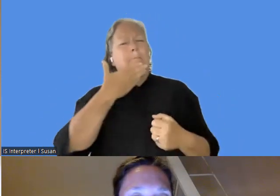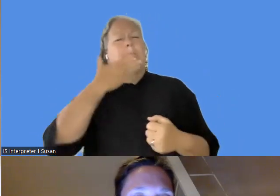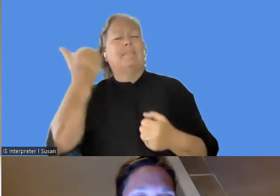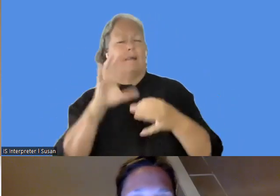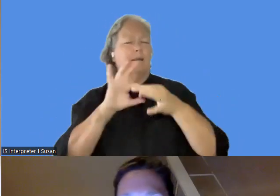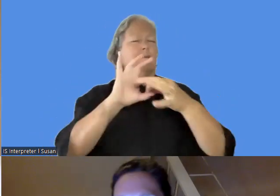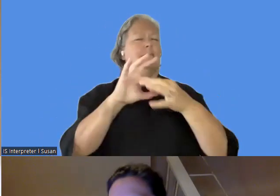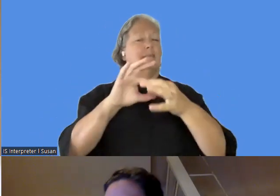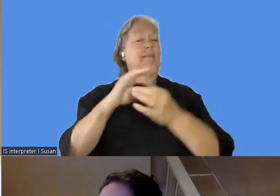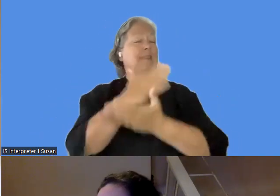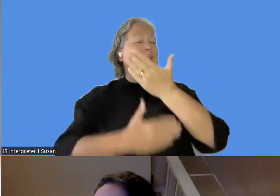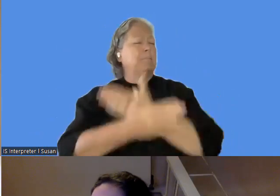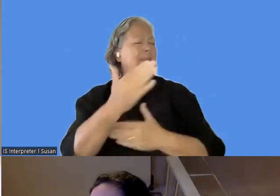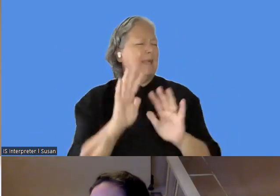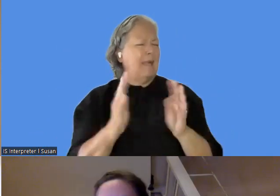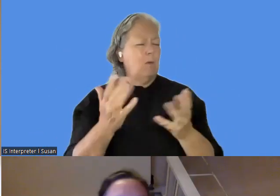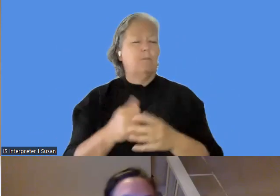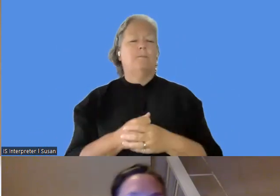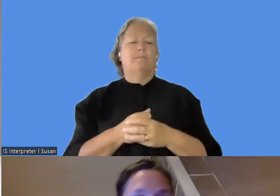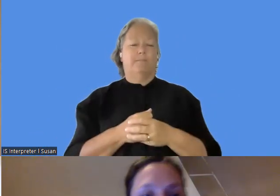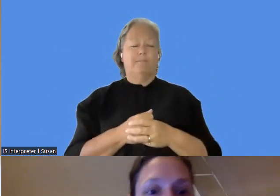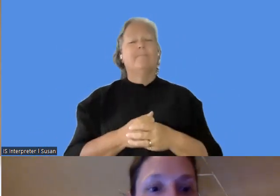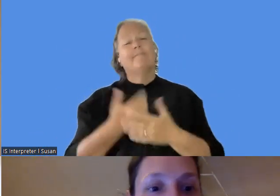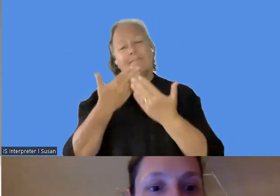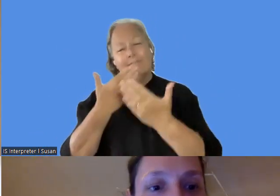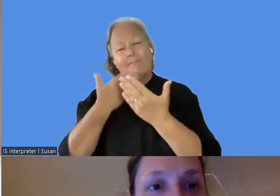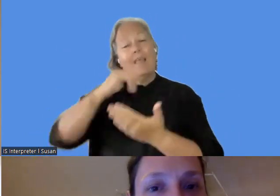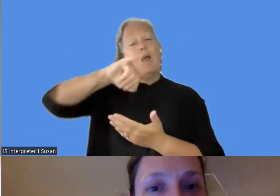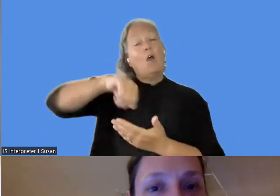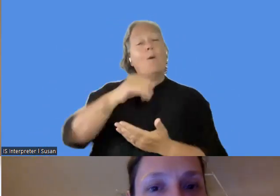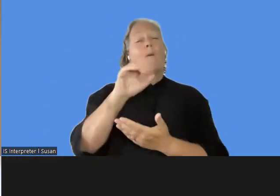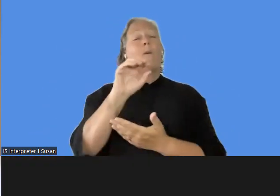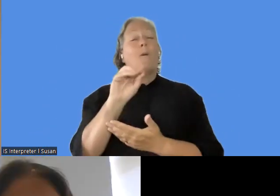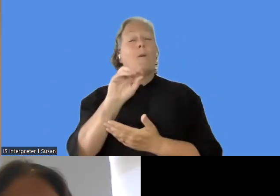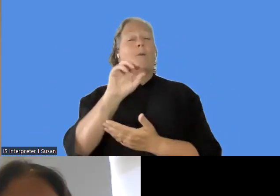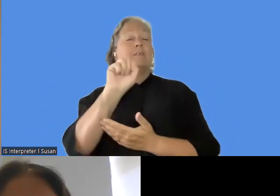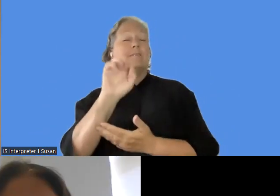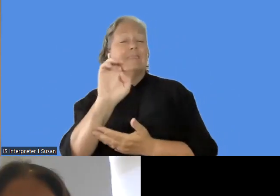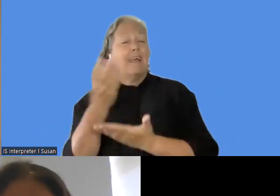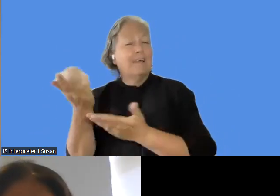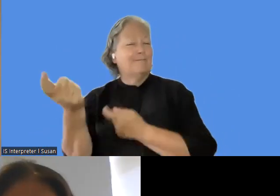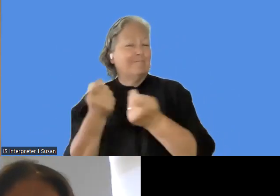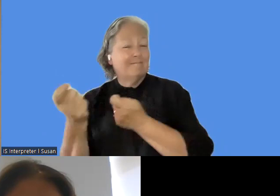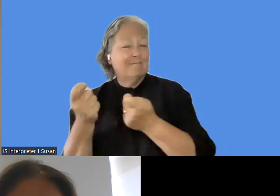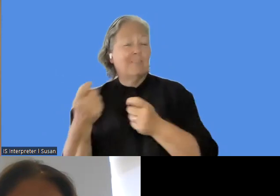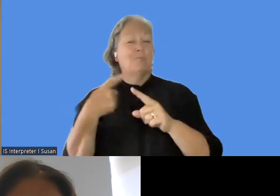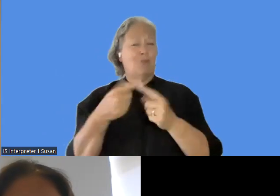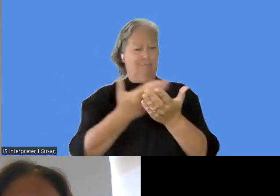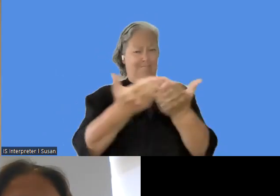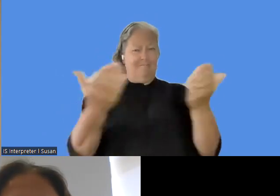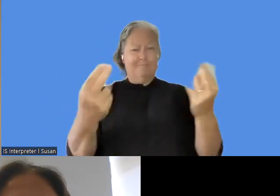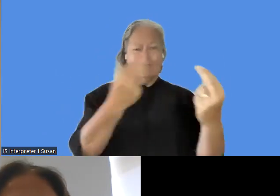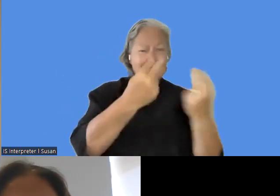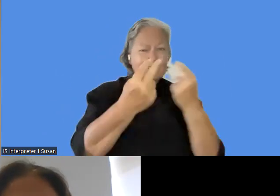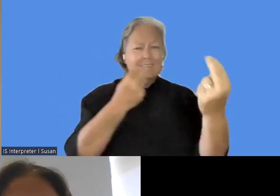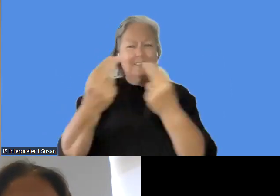Thank you, Elizabeth and Jose, and welcome all participants to this important